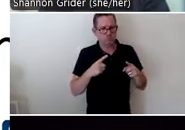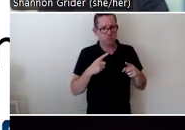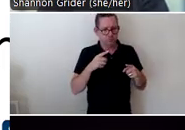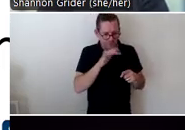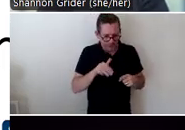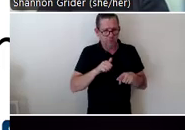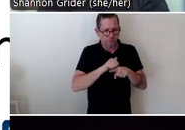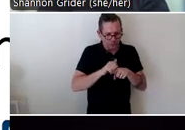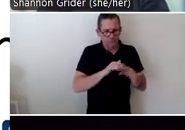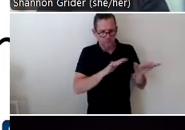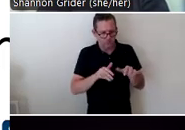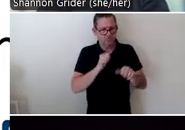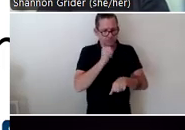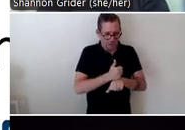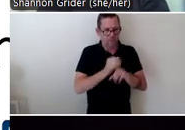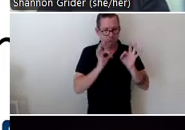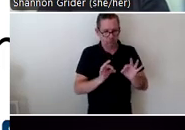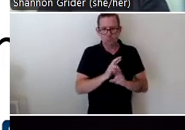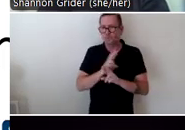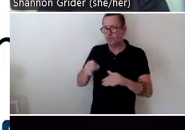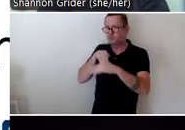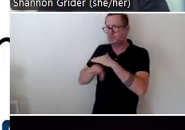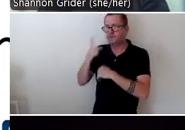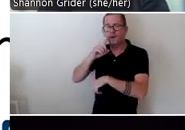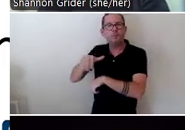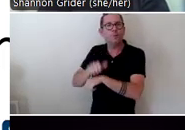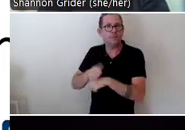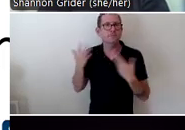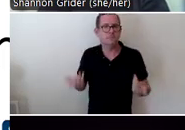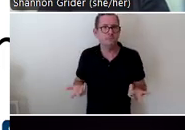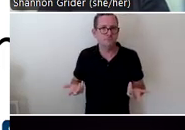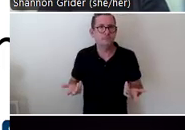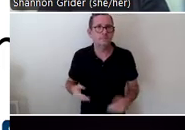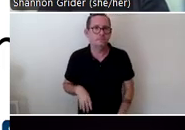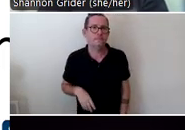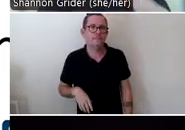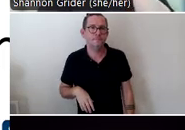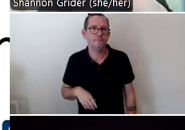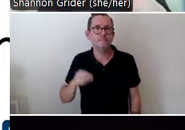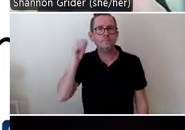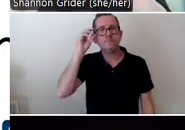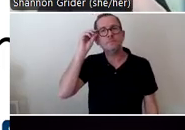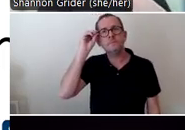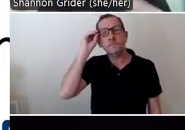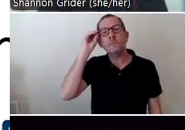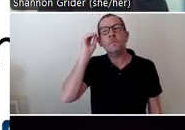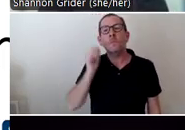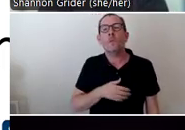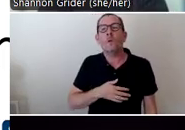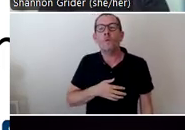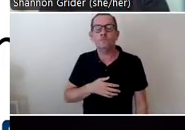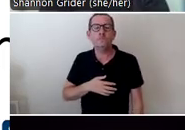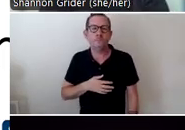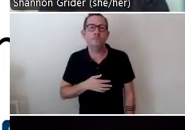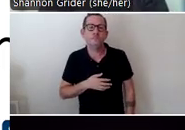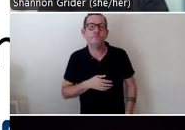or pronunciation or something, that name may not come out right when the interpreter spells it because they've never seen or heard it before. So if you can